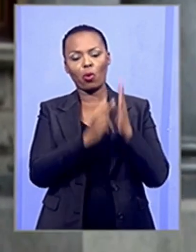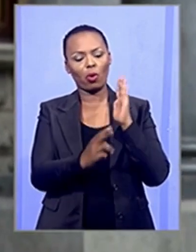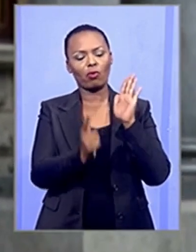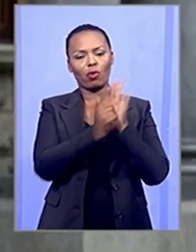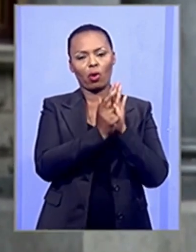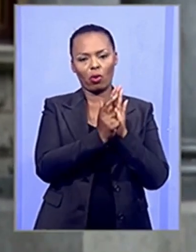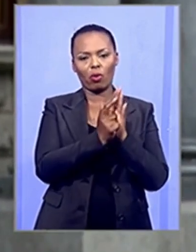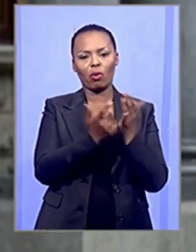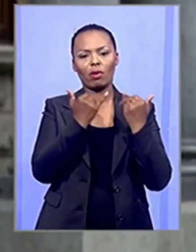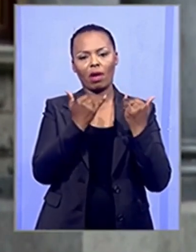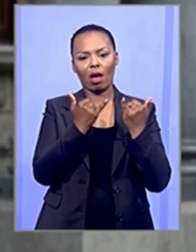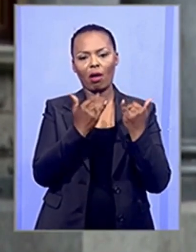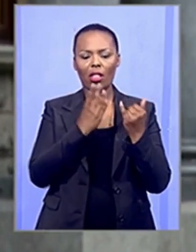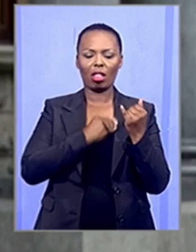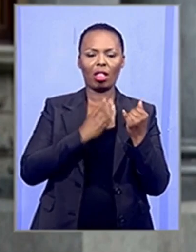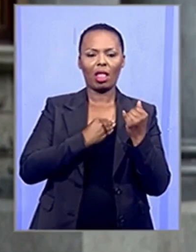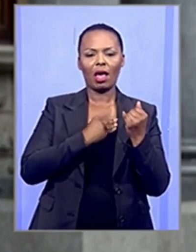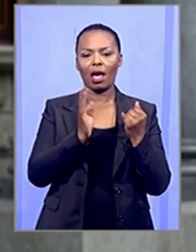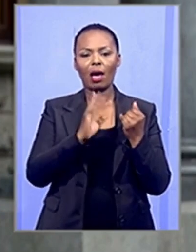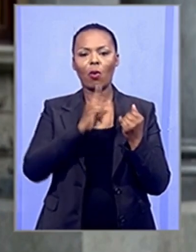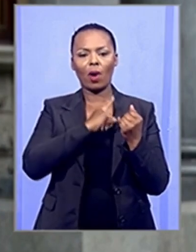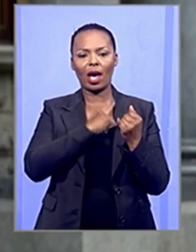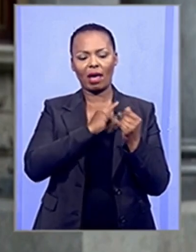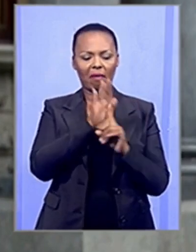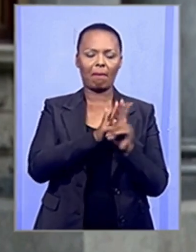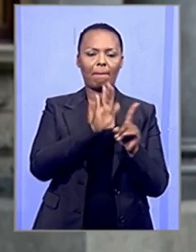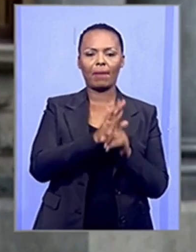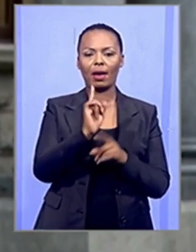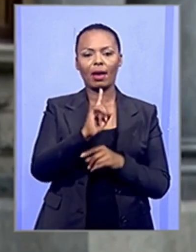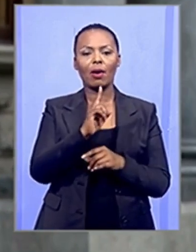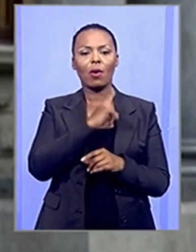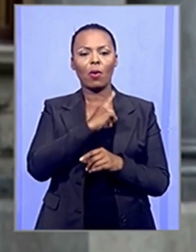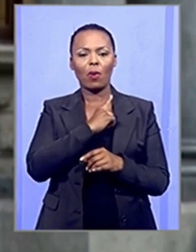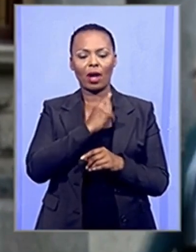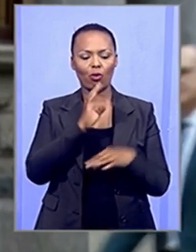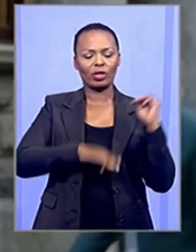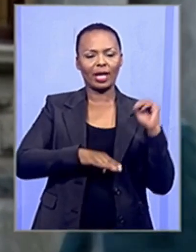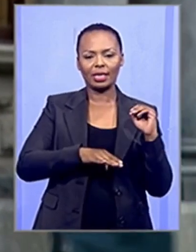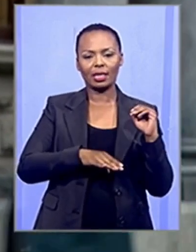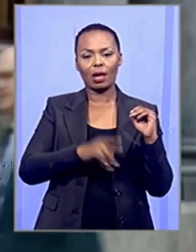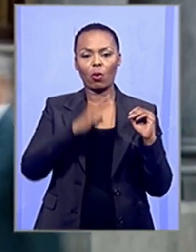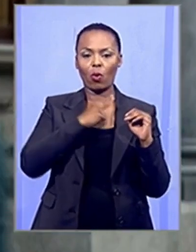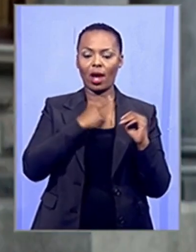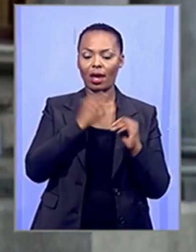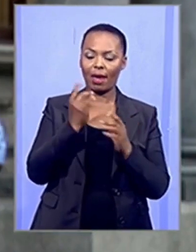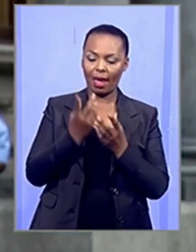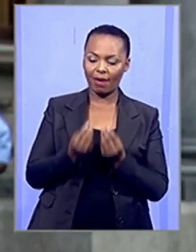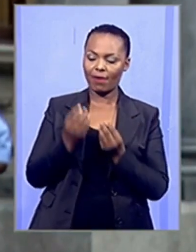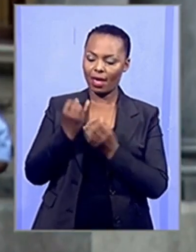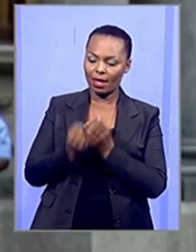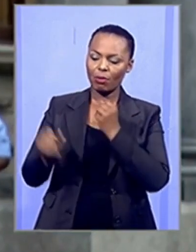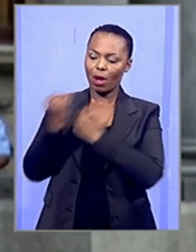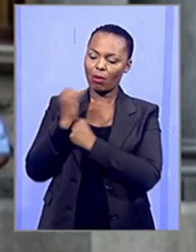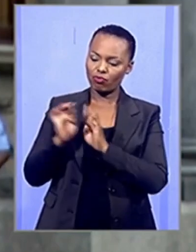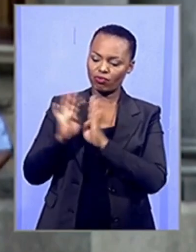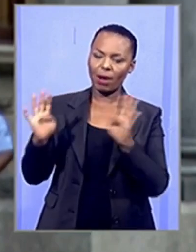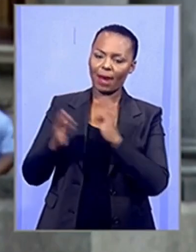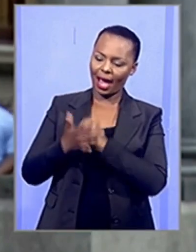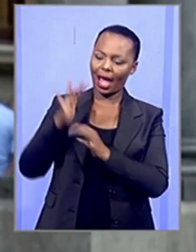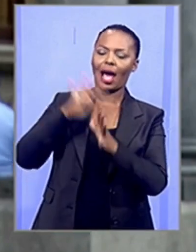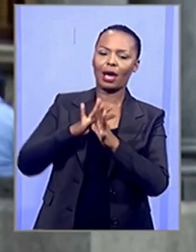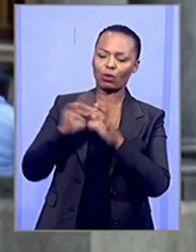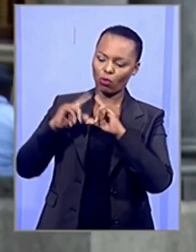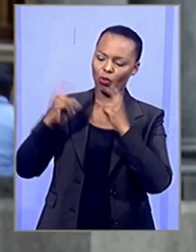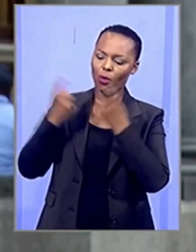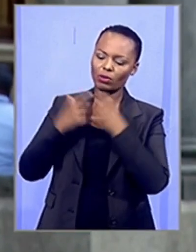not be scrutinized. You'll remember, Lulam, a few months ago, there was an ad hoc committee that was proposed by Parliament so that to investigate